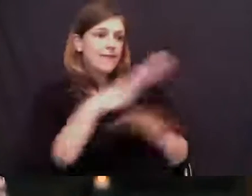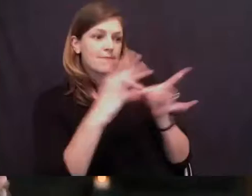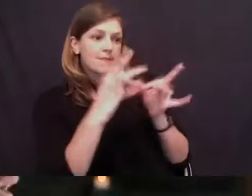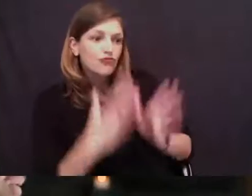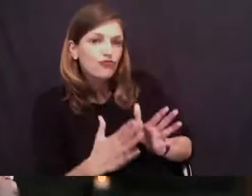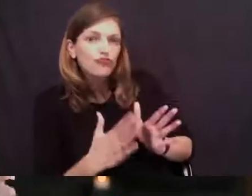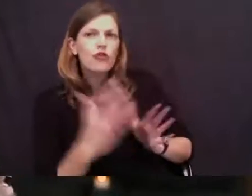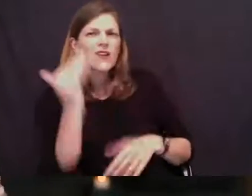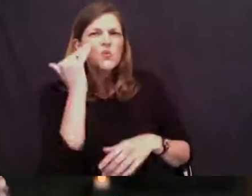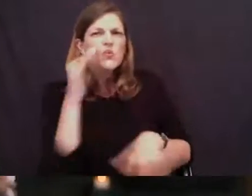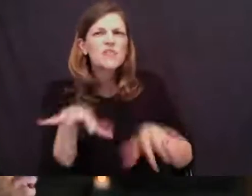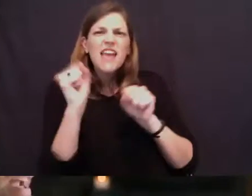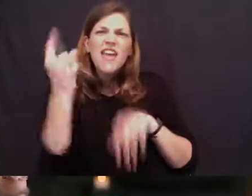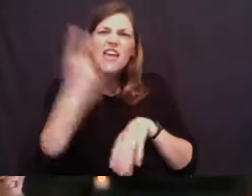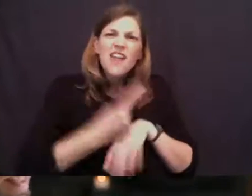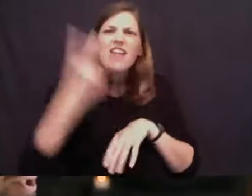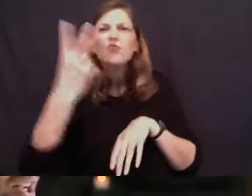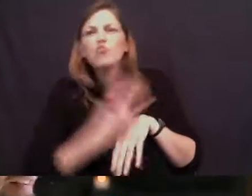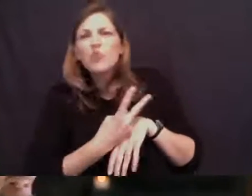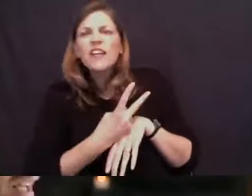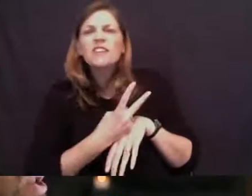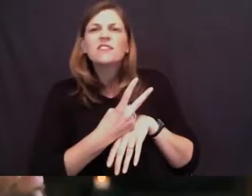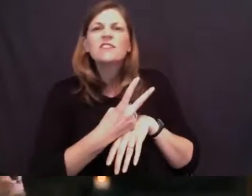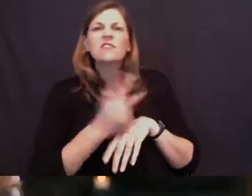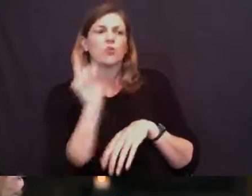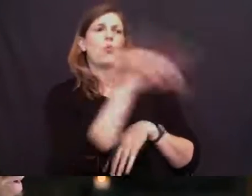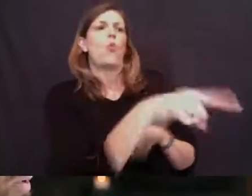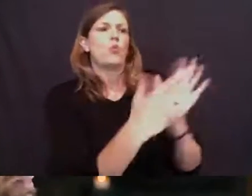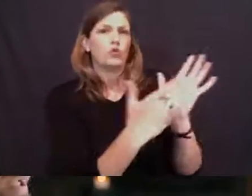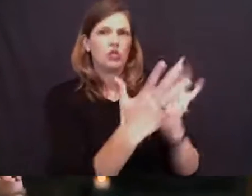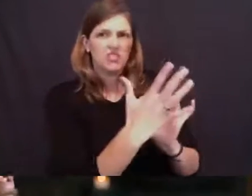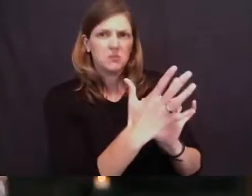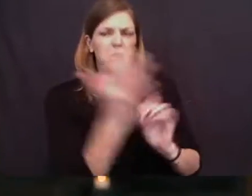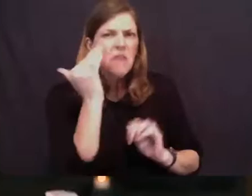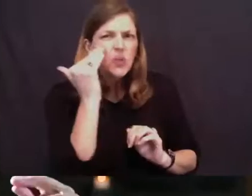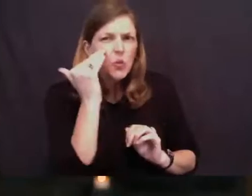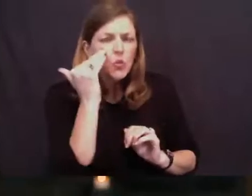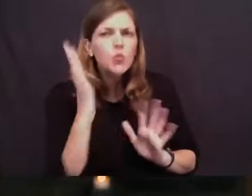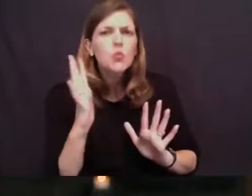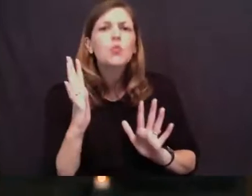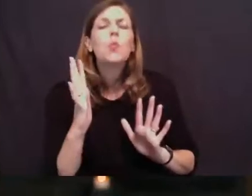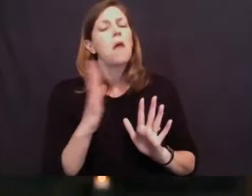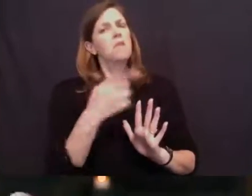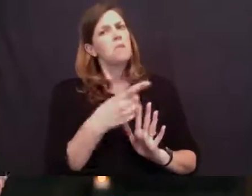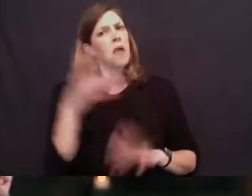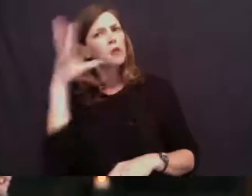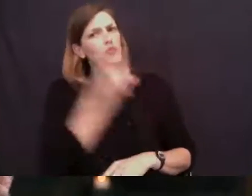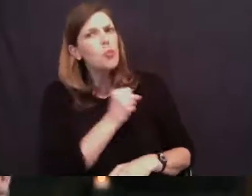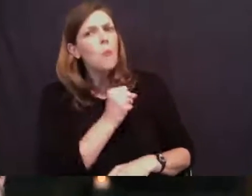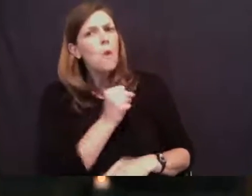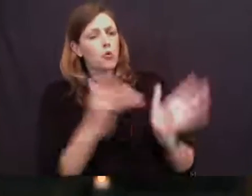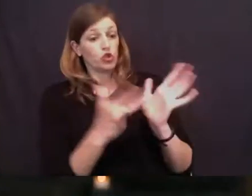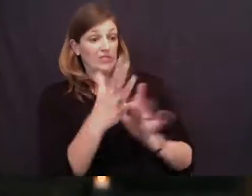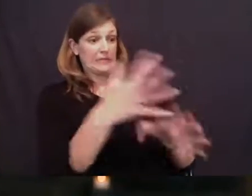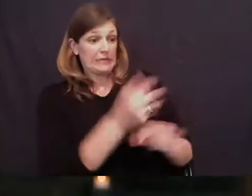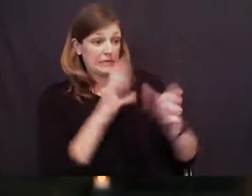take roughly a day and a half to 2 days to get to Jesus. Like, they knew that, where he would be. And they would rightly assume that when Jesus got the message,